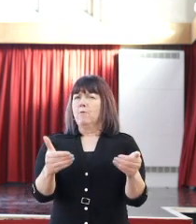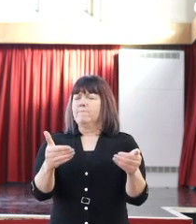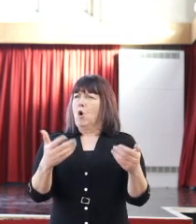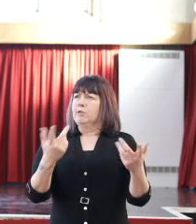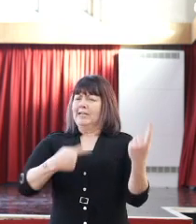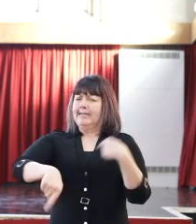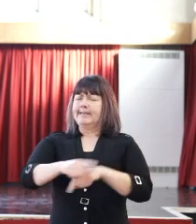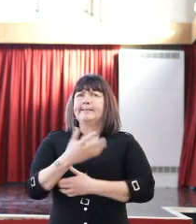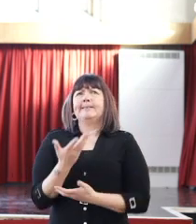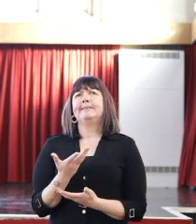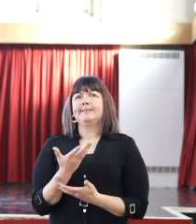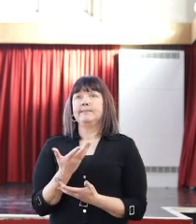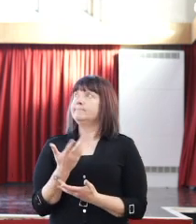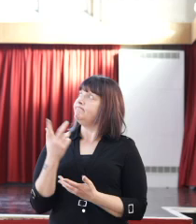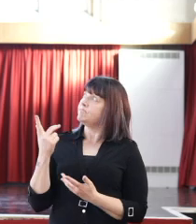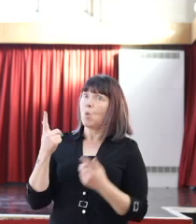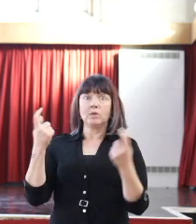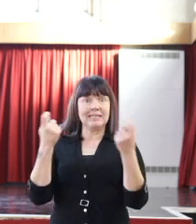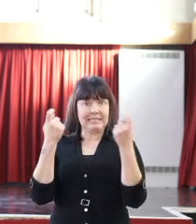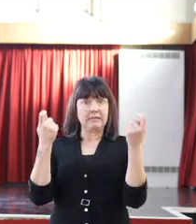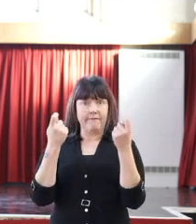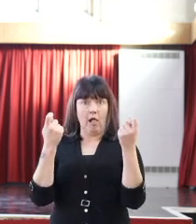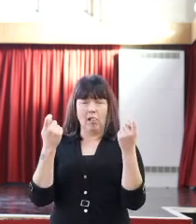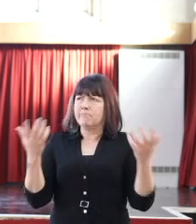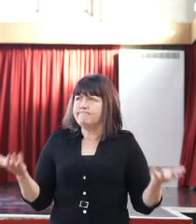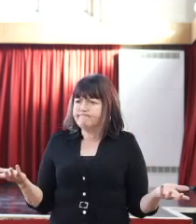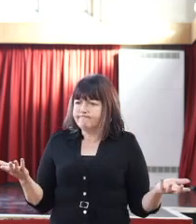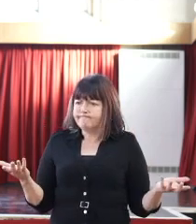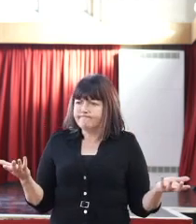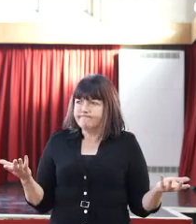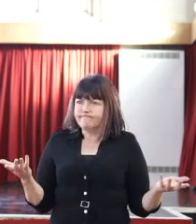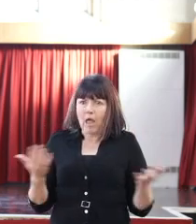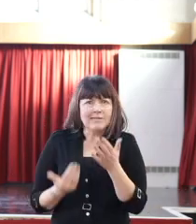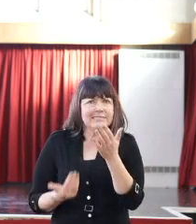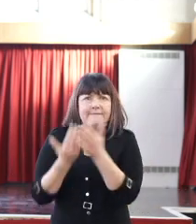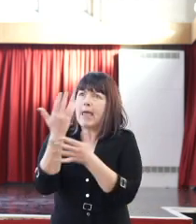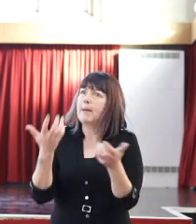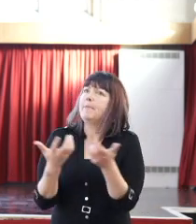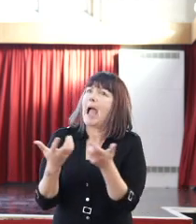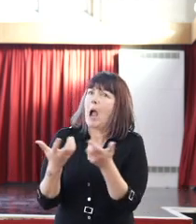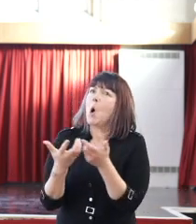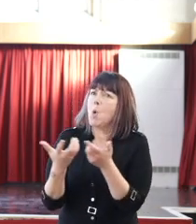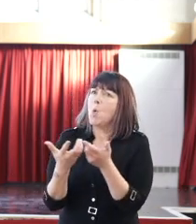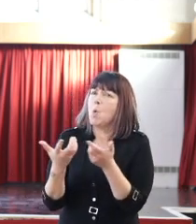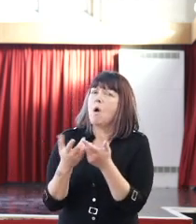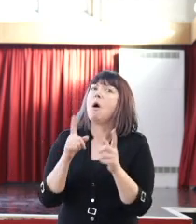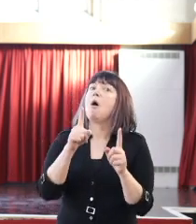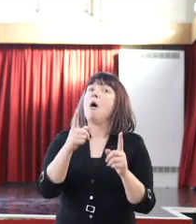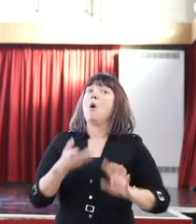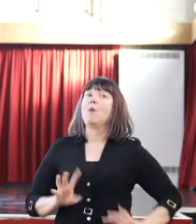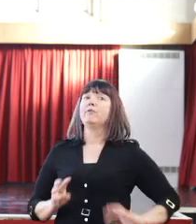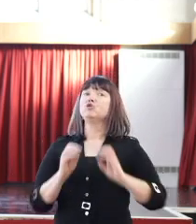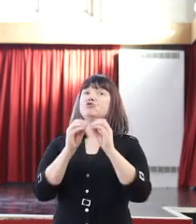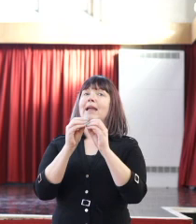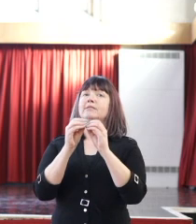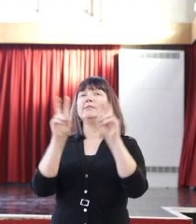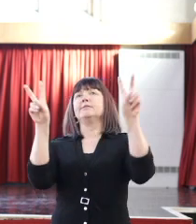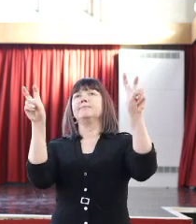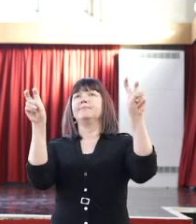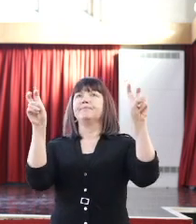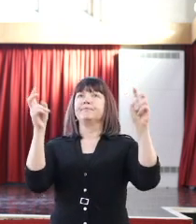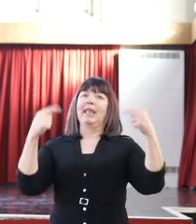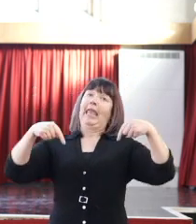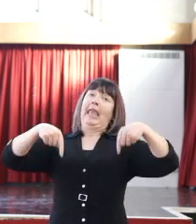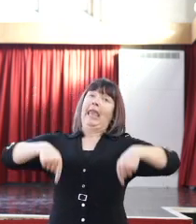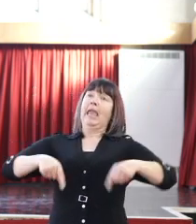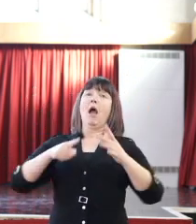was so successful and we really needed to do something. And we've now come up with a wonderful piece called Here is Home. I say we, it's